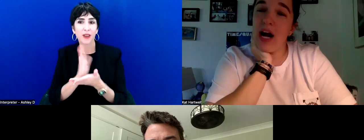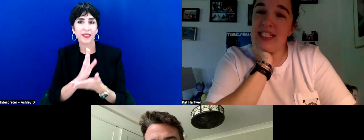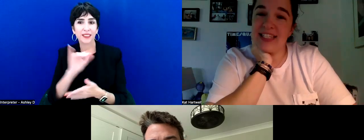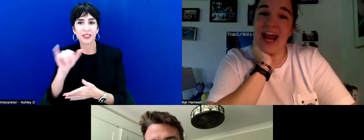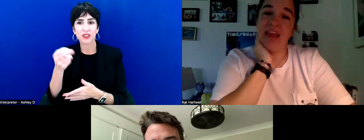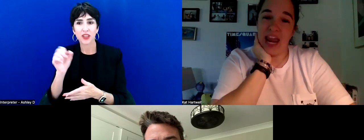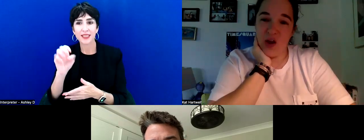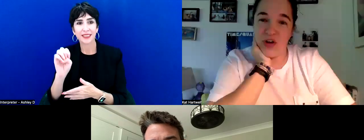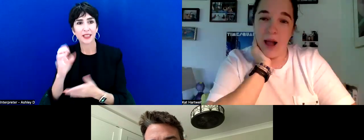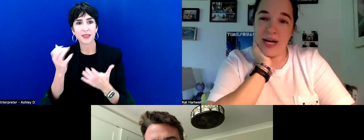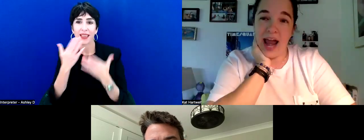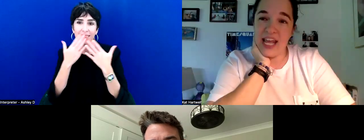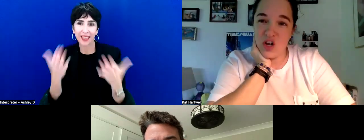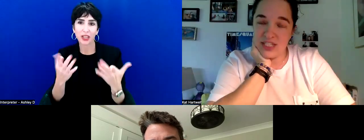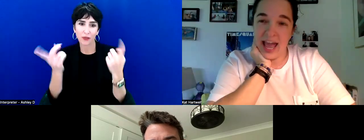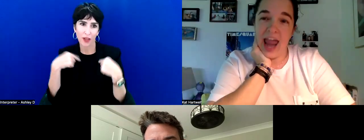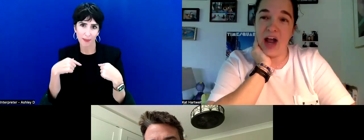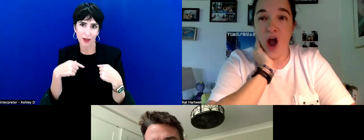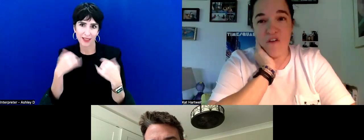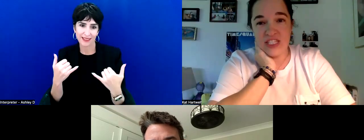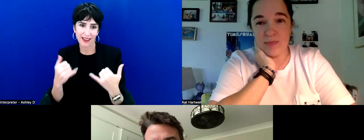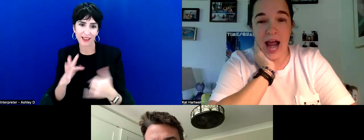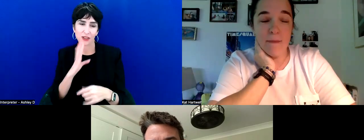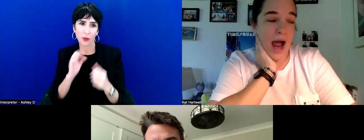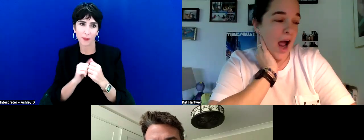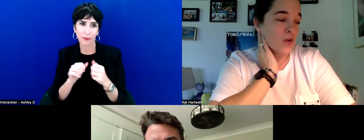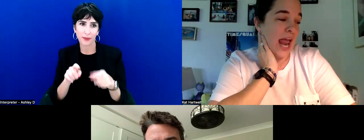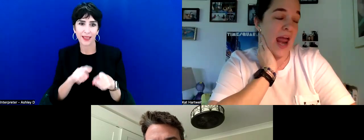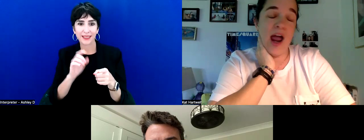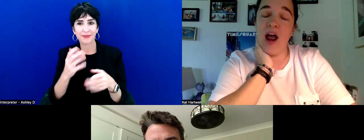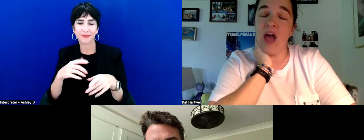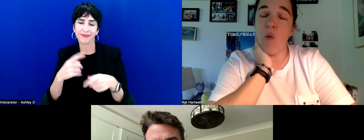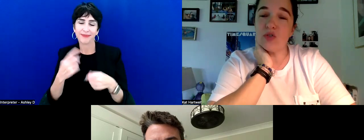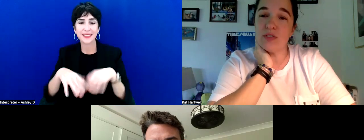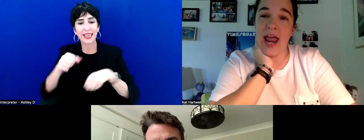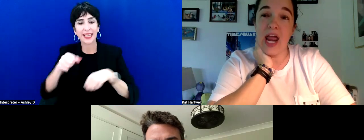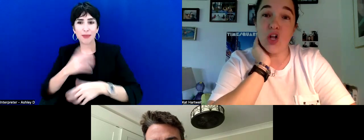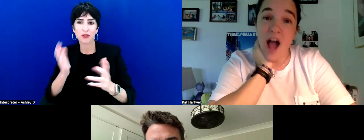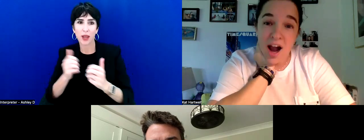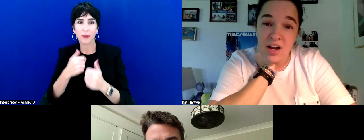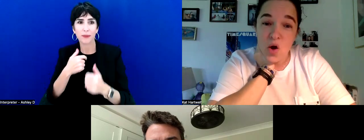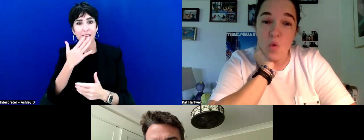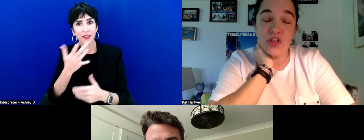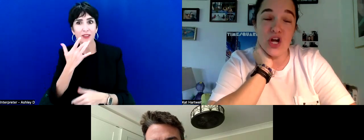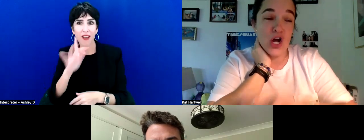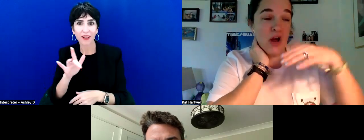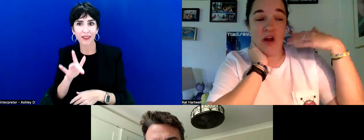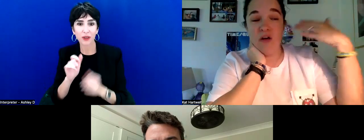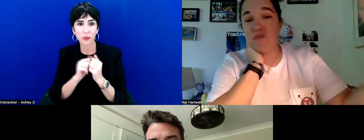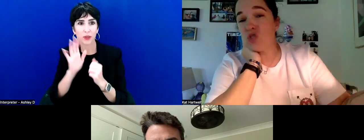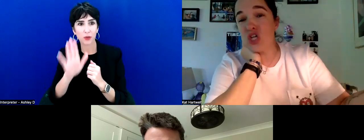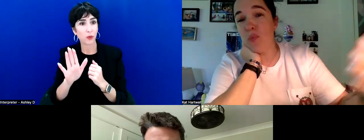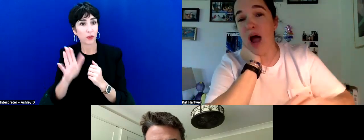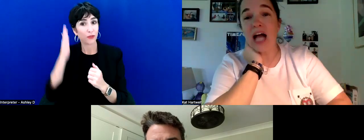I just wanted to say thank you for coming on here today and carving some time out. And I want to say good luck with